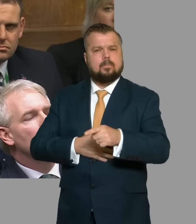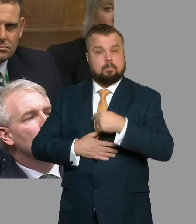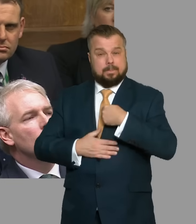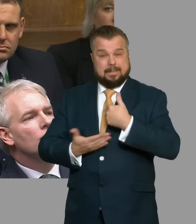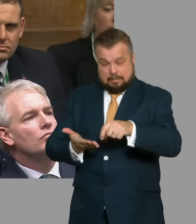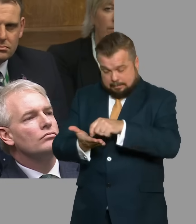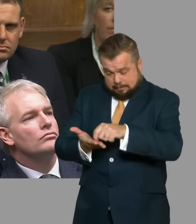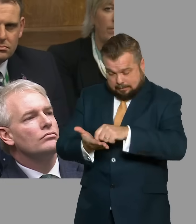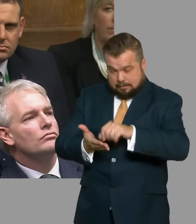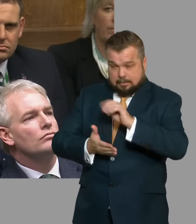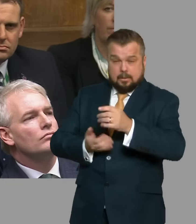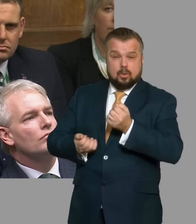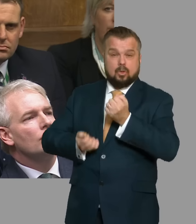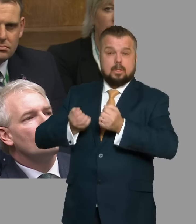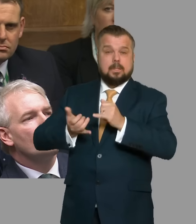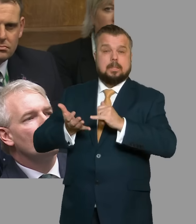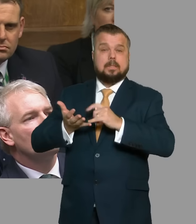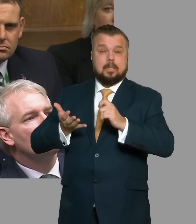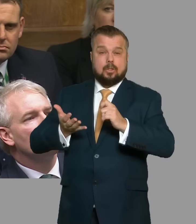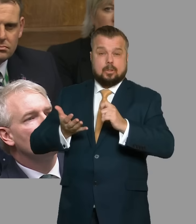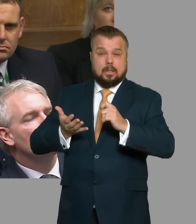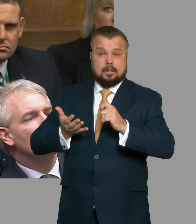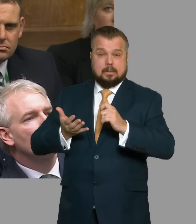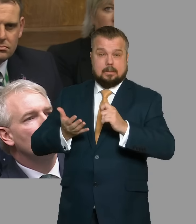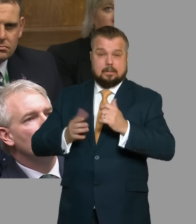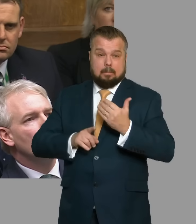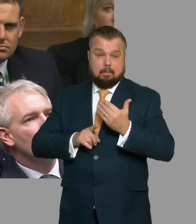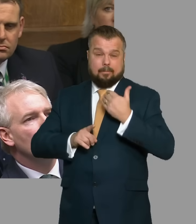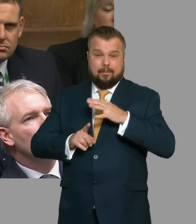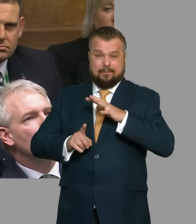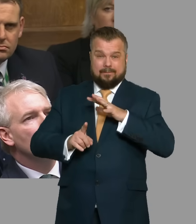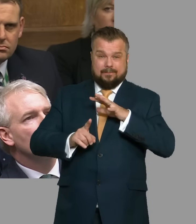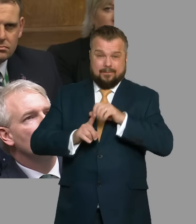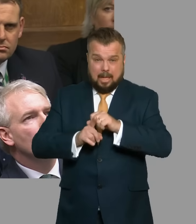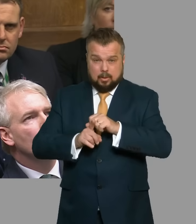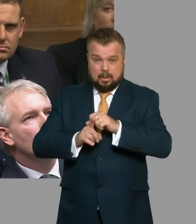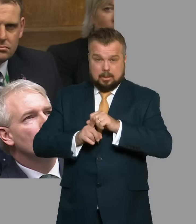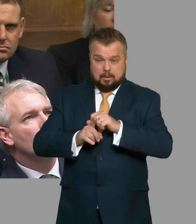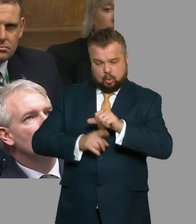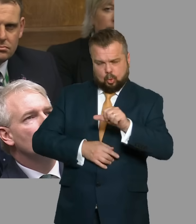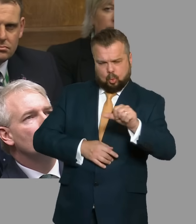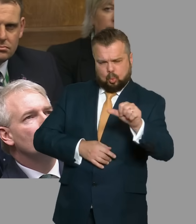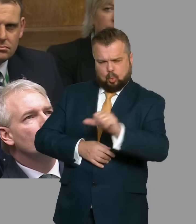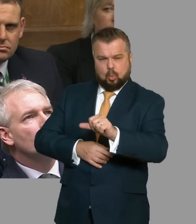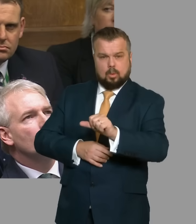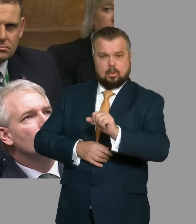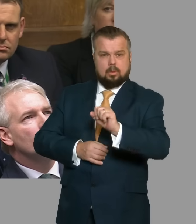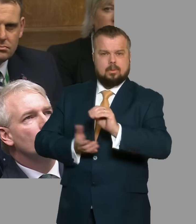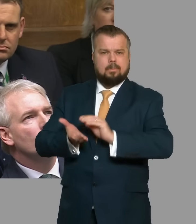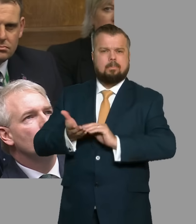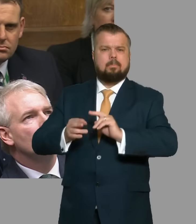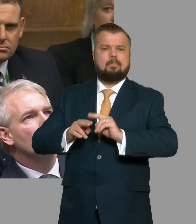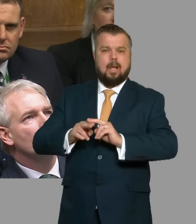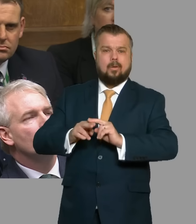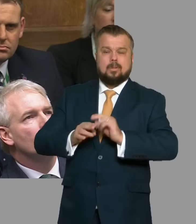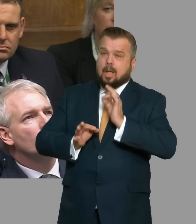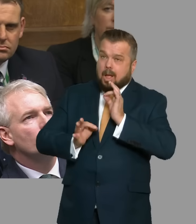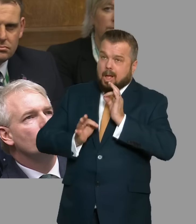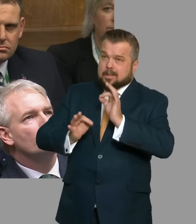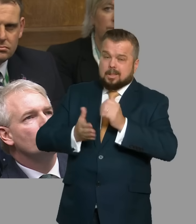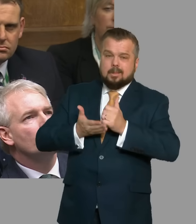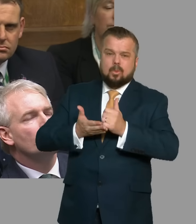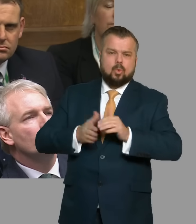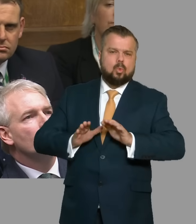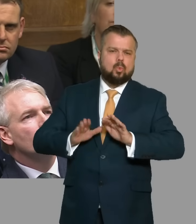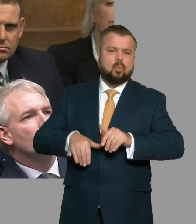the Prime Minister correct this, ensure that this brave man's children have the support that they need as they grow up without the father that